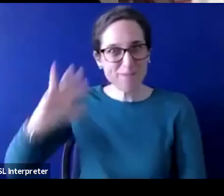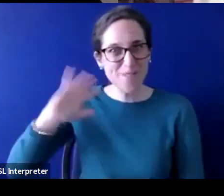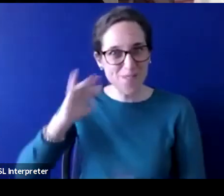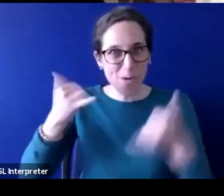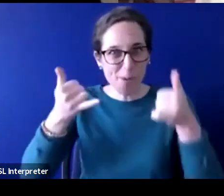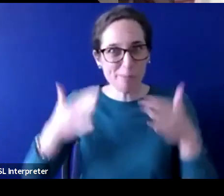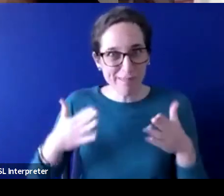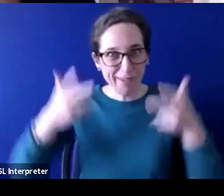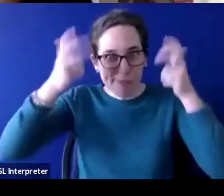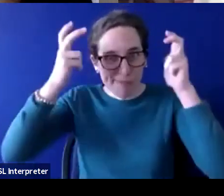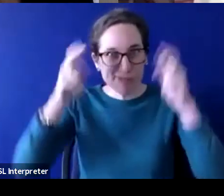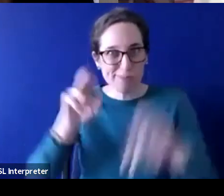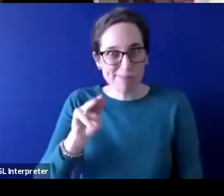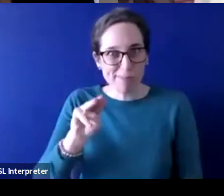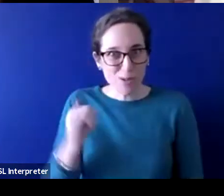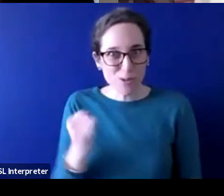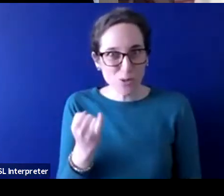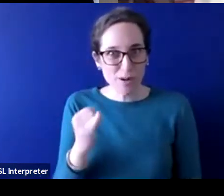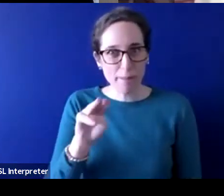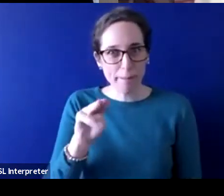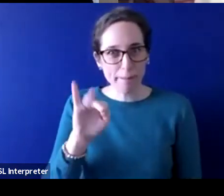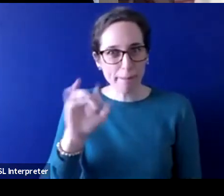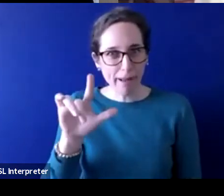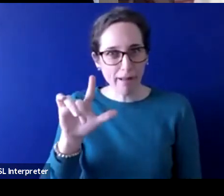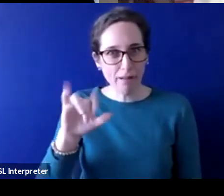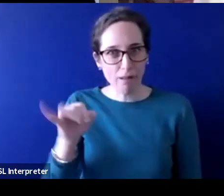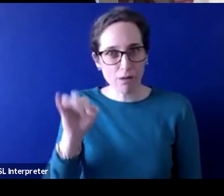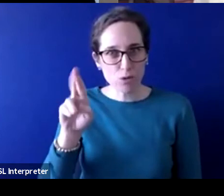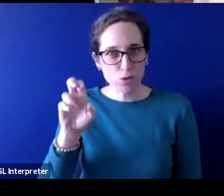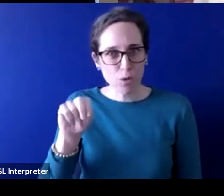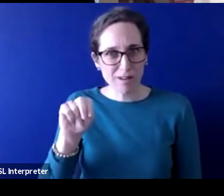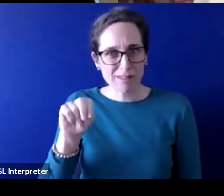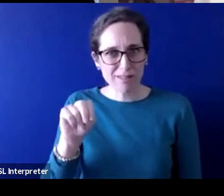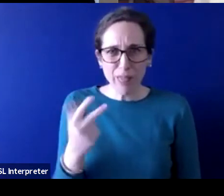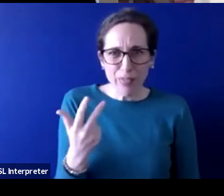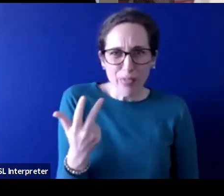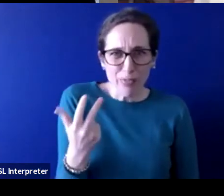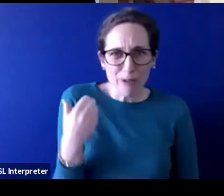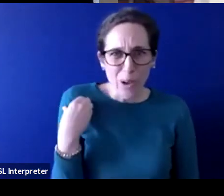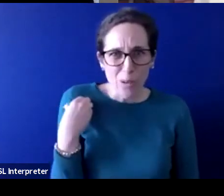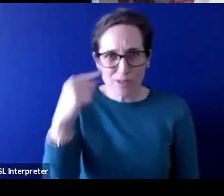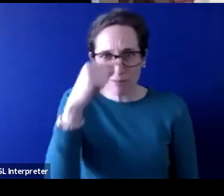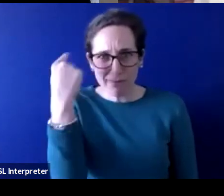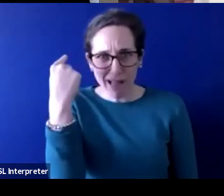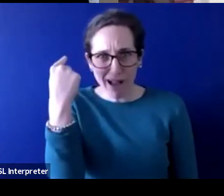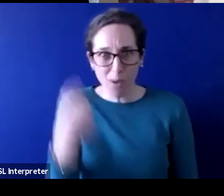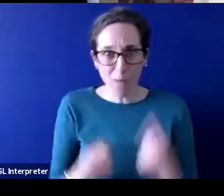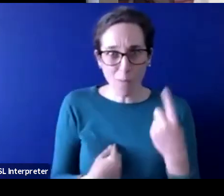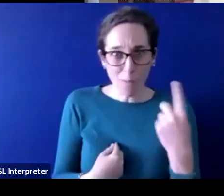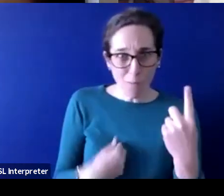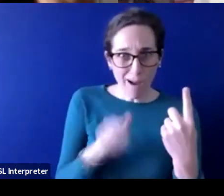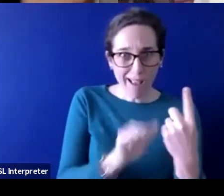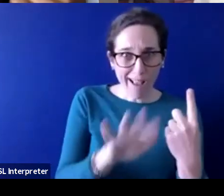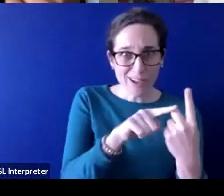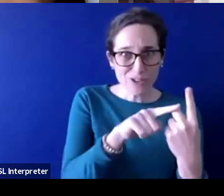know, there's only like three or four black coaches. There's one Asian American coach on the Miami Heat, Eric Spoelstra, and he